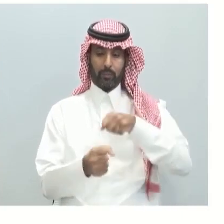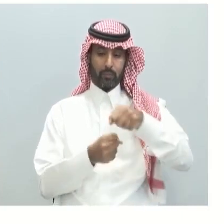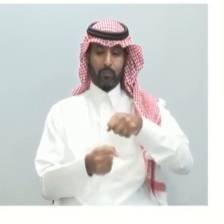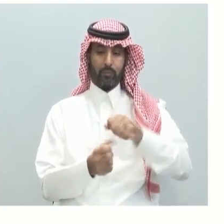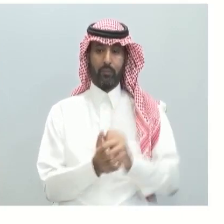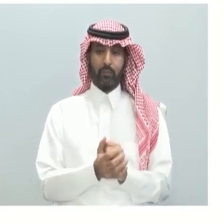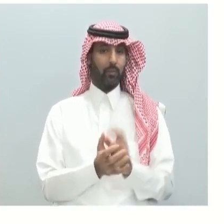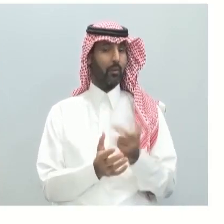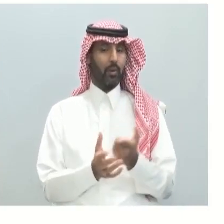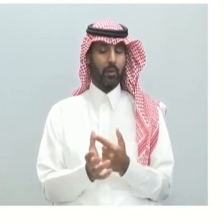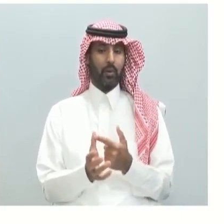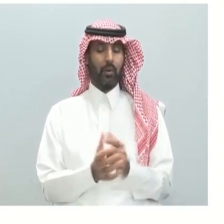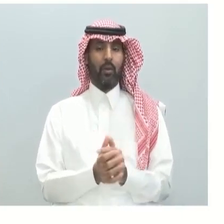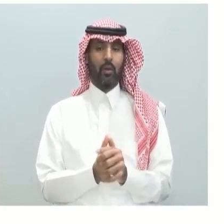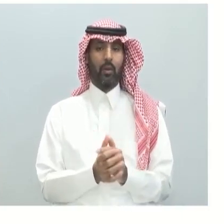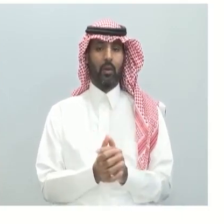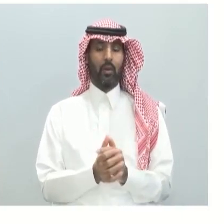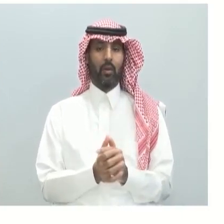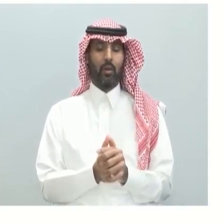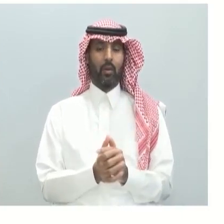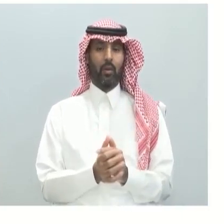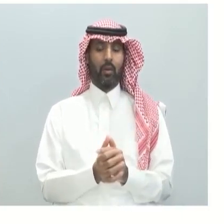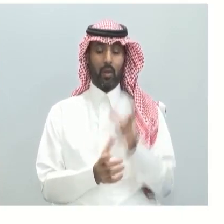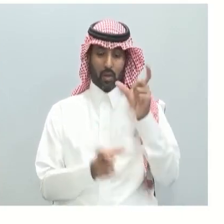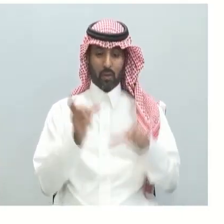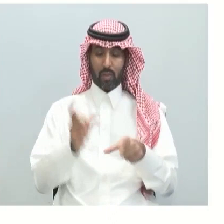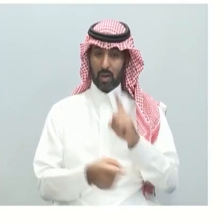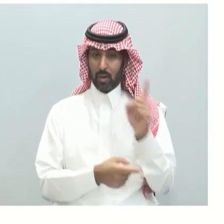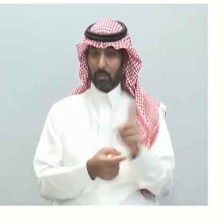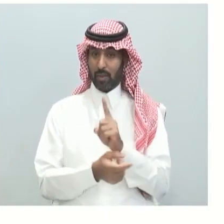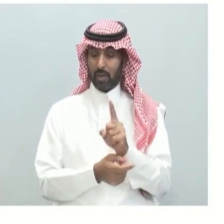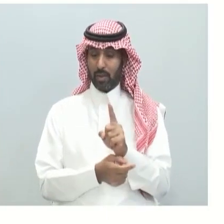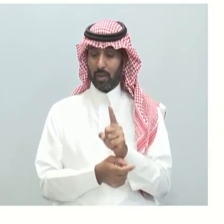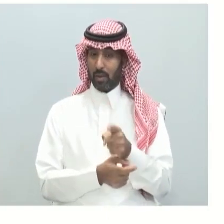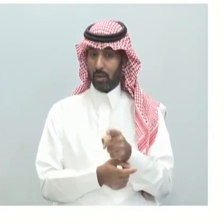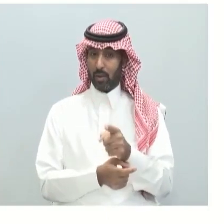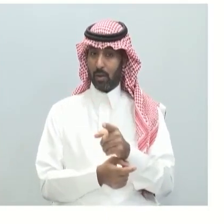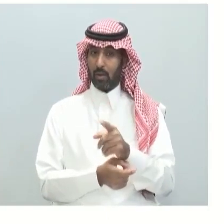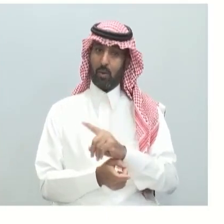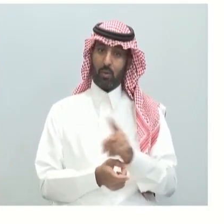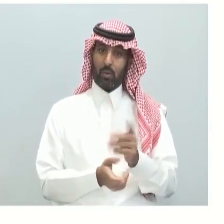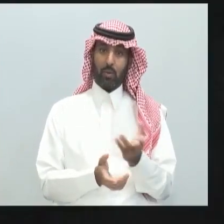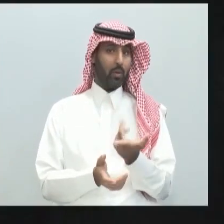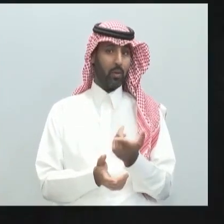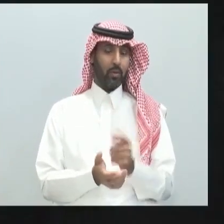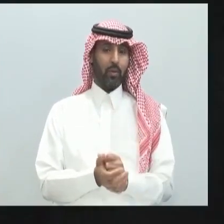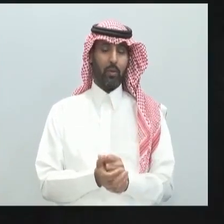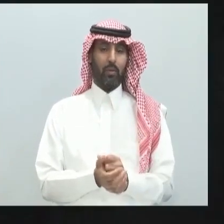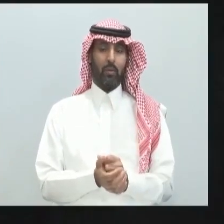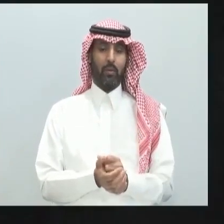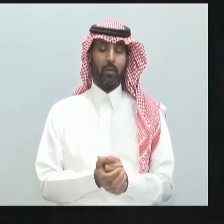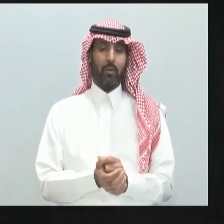such packaging is? Is this packaging green enough or not?